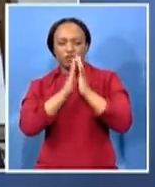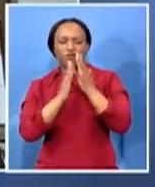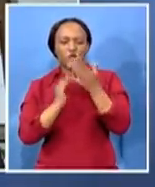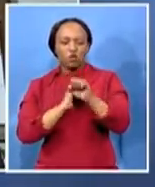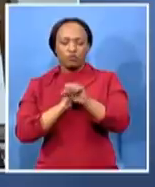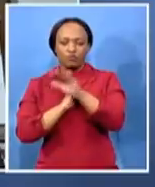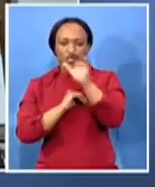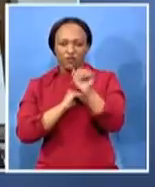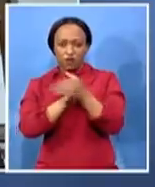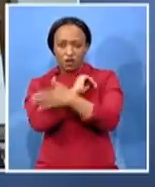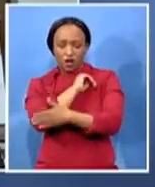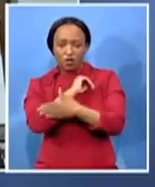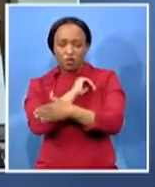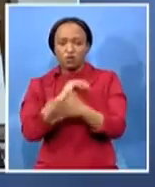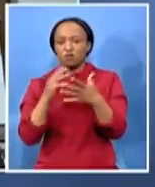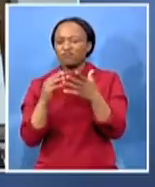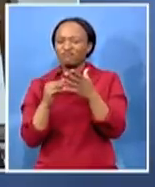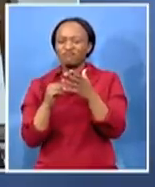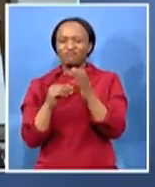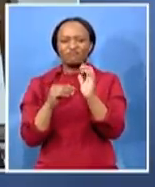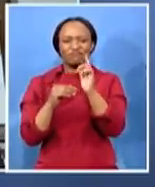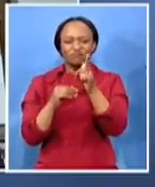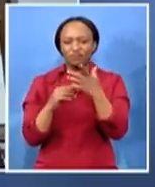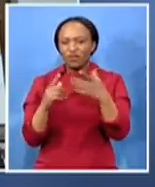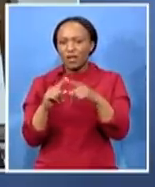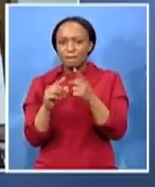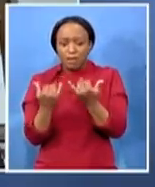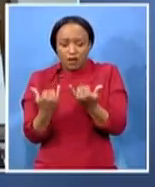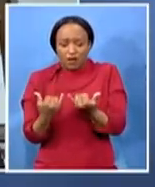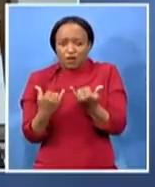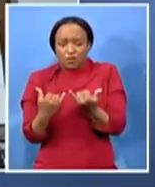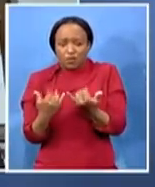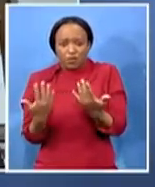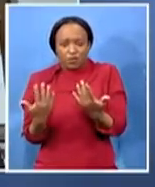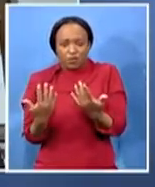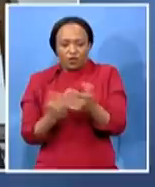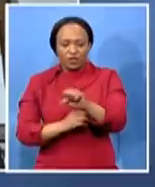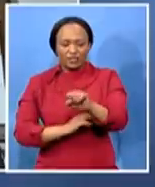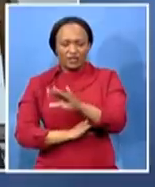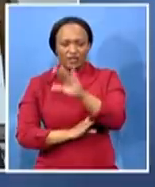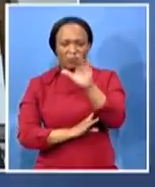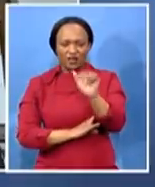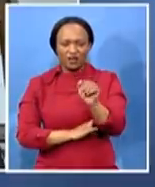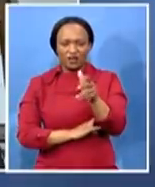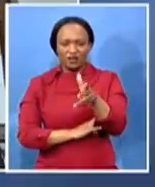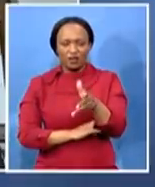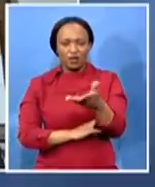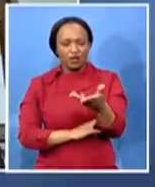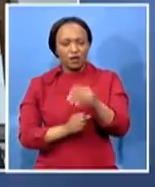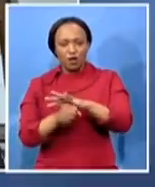country. At the moment, South Africa is dealing with COVID-19, the fight against this